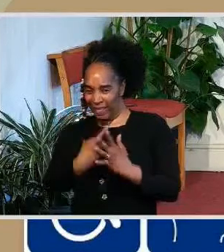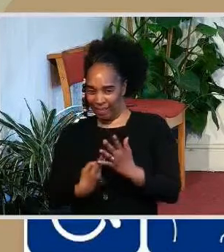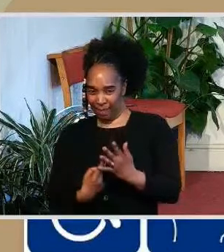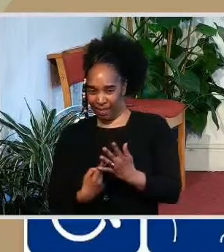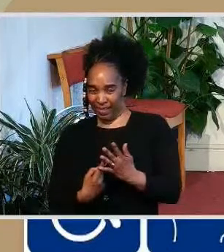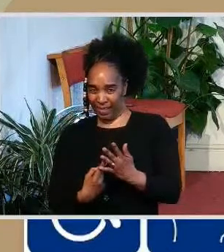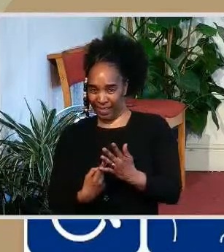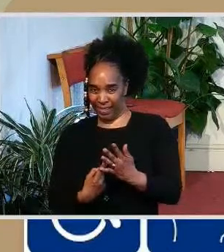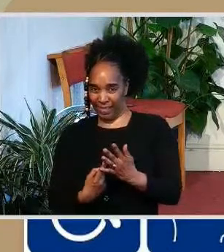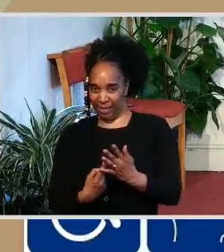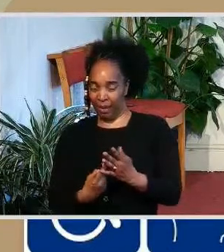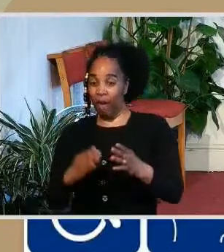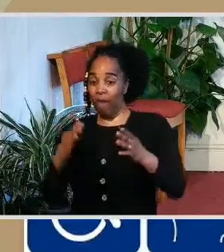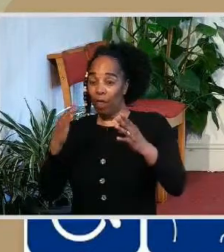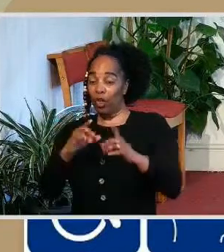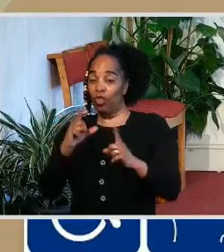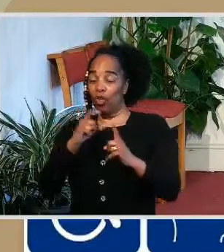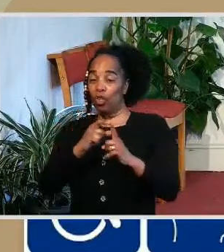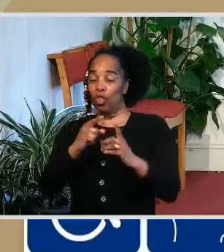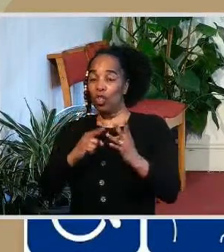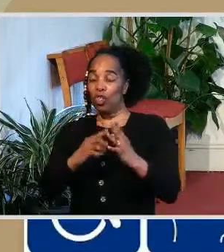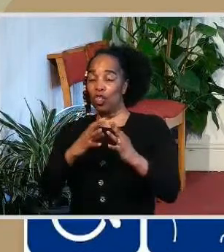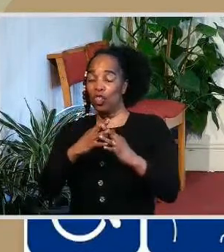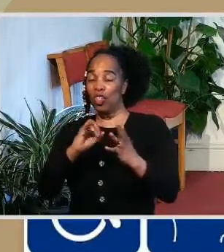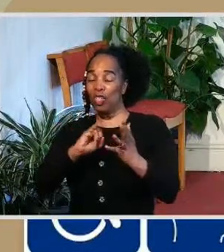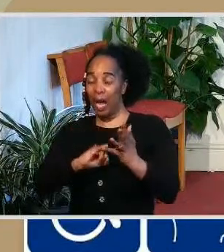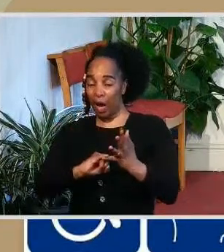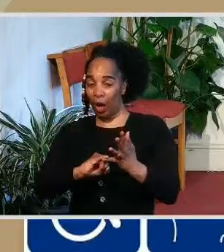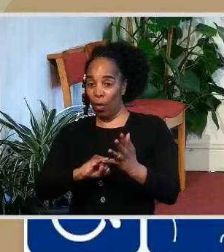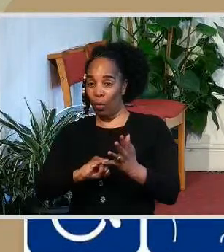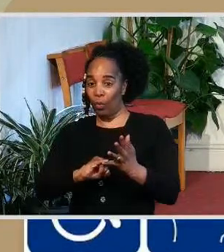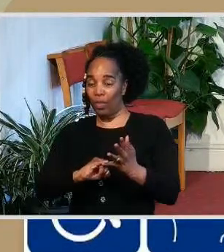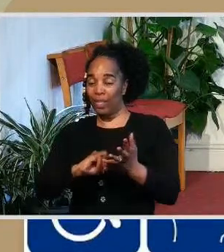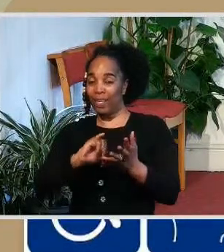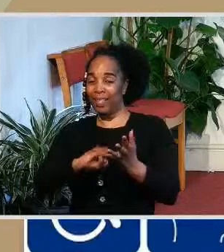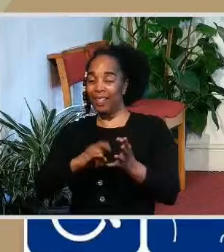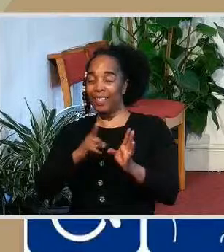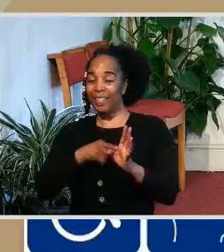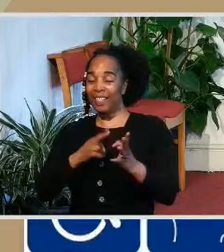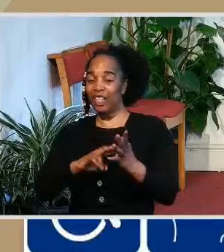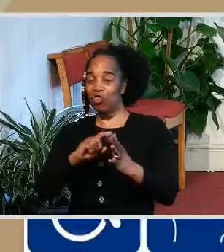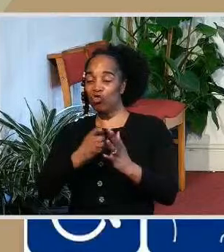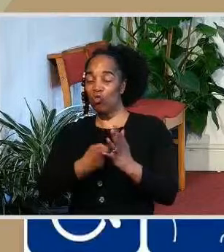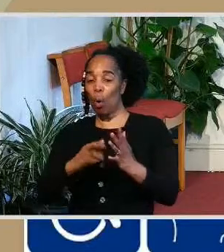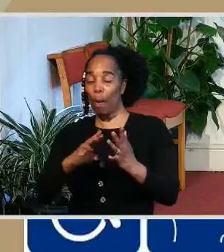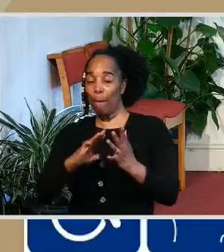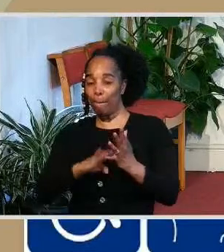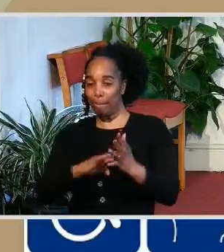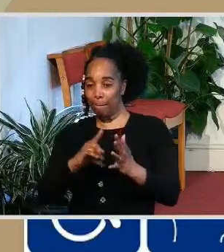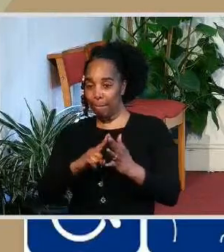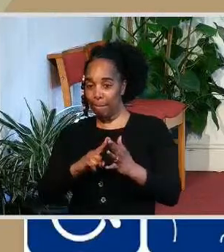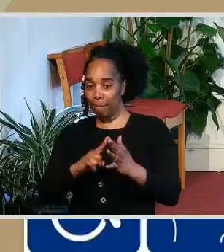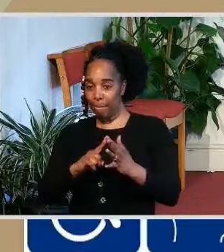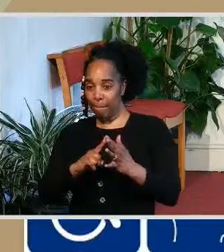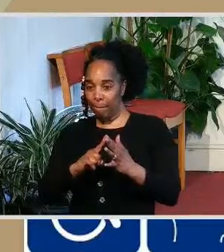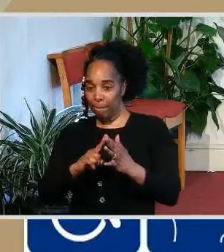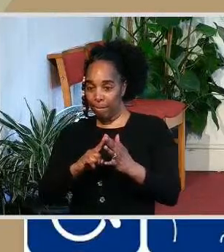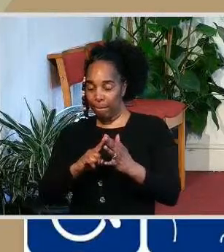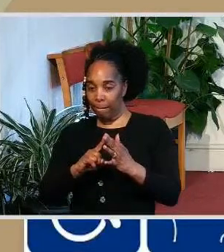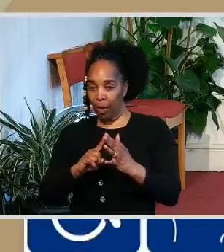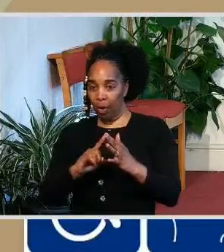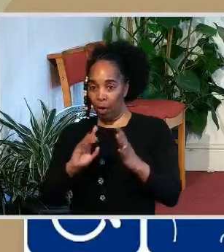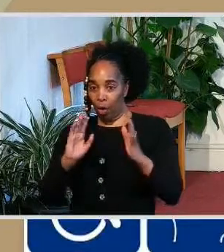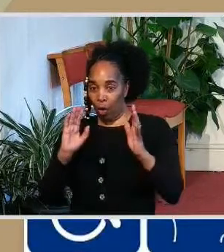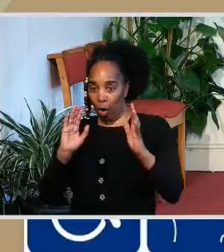I'm going to look at Down syndrome. I'm going to be looking at Down syndrome. We're going to be looking at autism or the